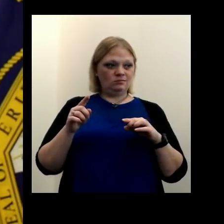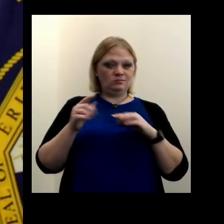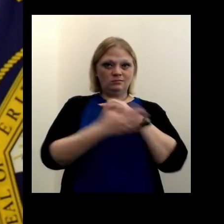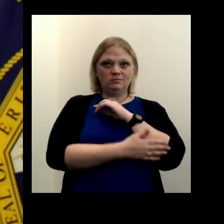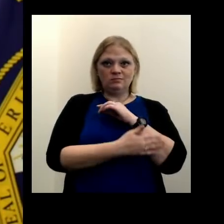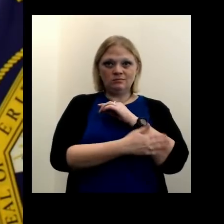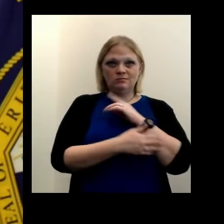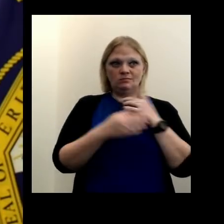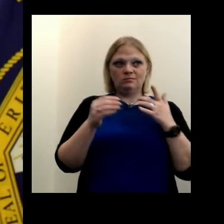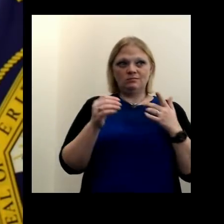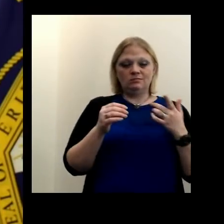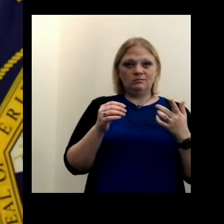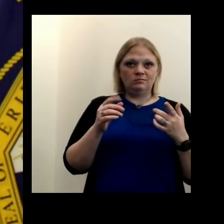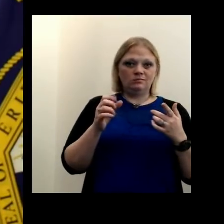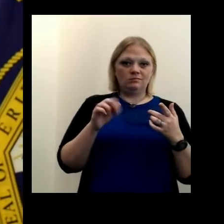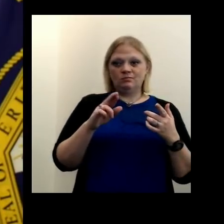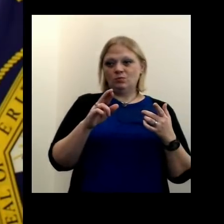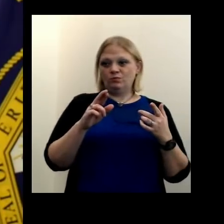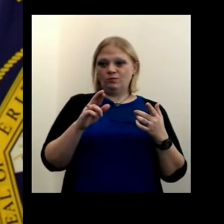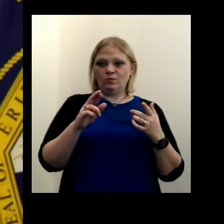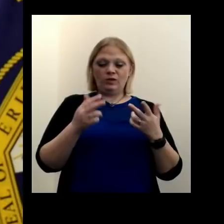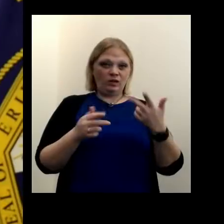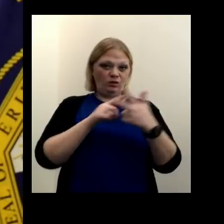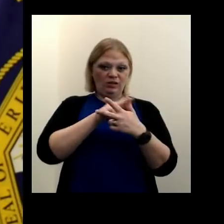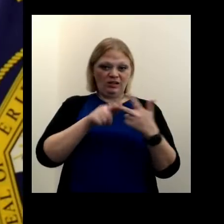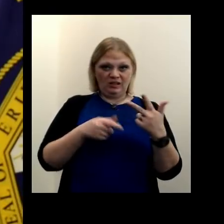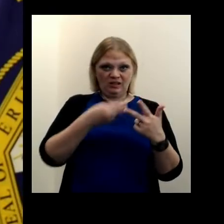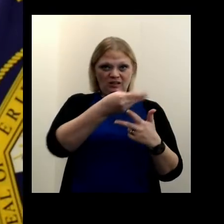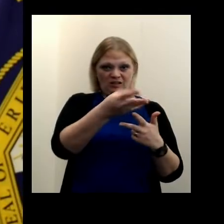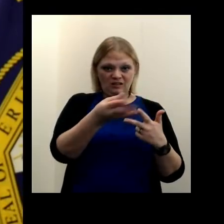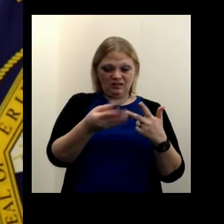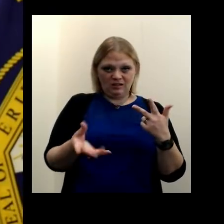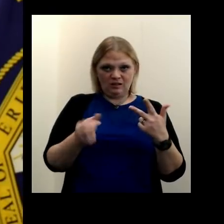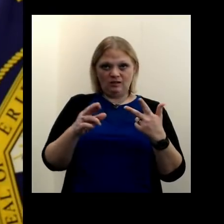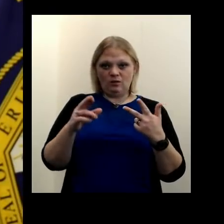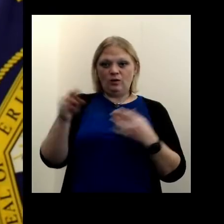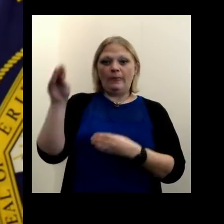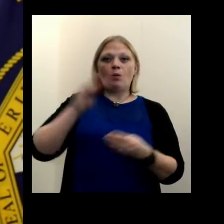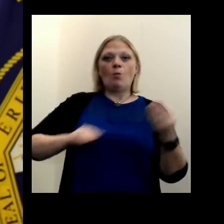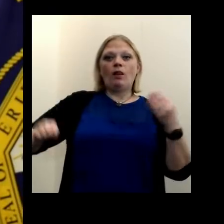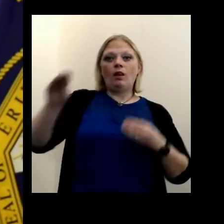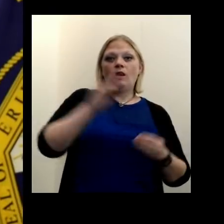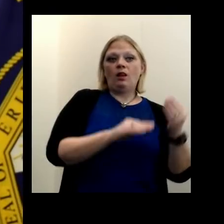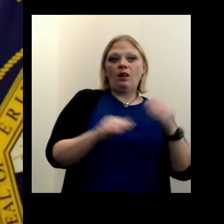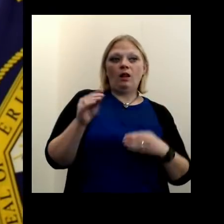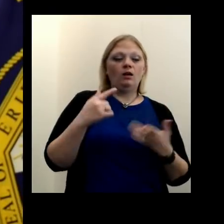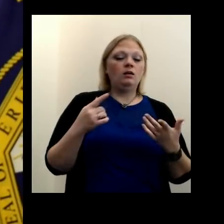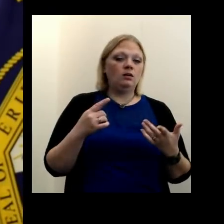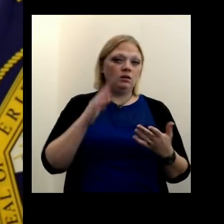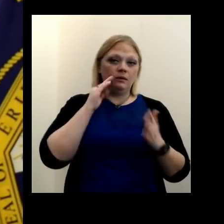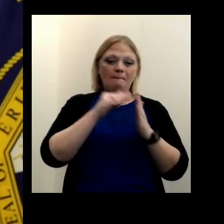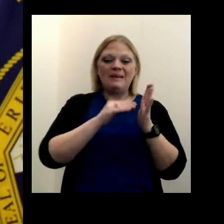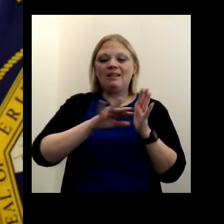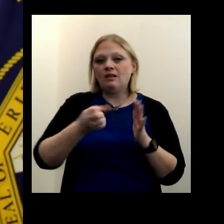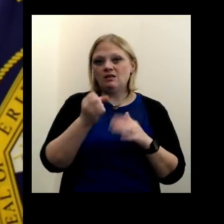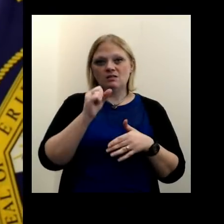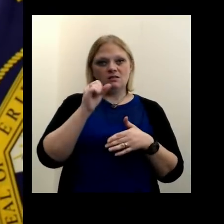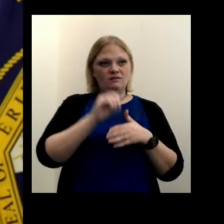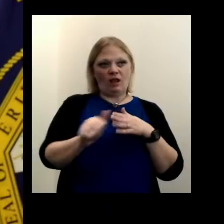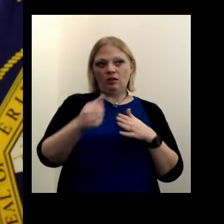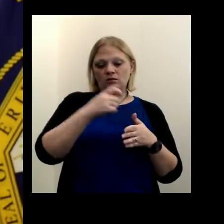point of dispensing locations we have, or the ones that move around the county. So we're going to have millions of dollars in